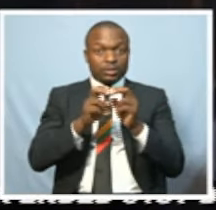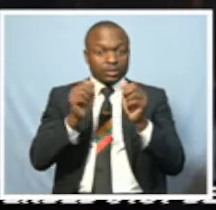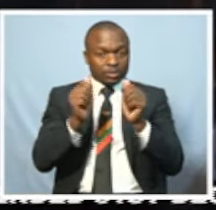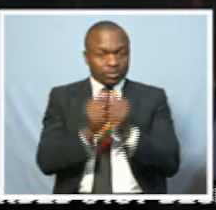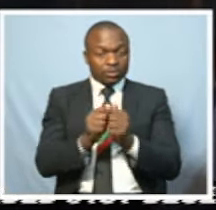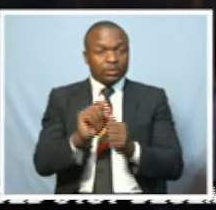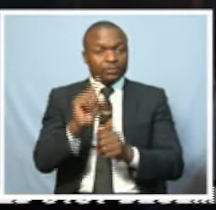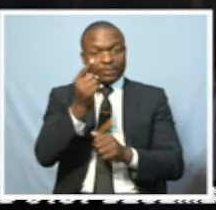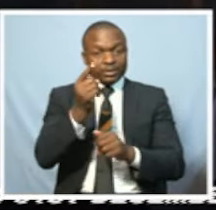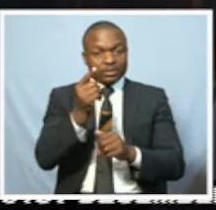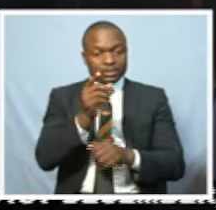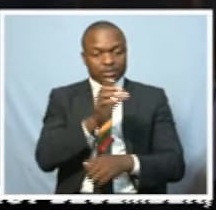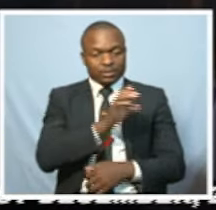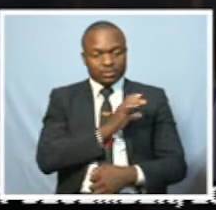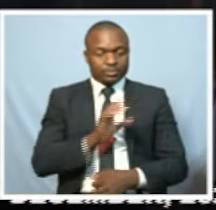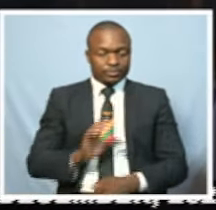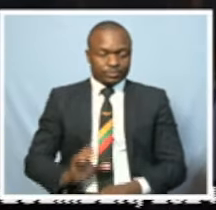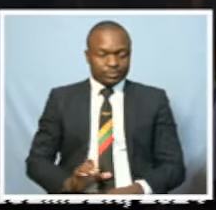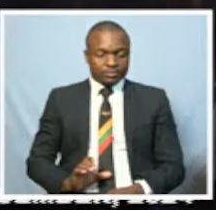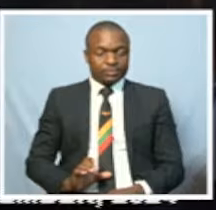the first contractor?